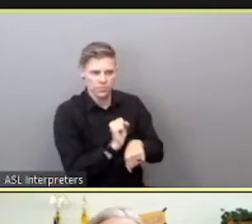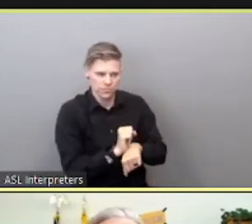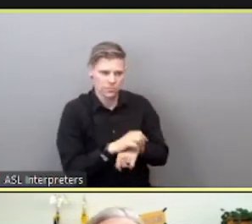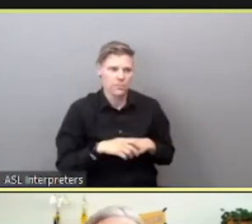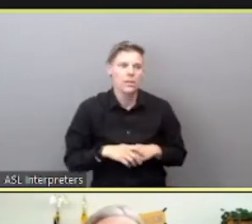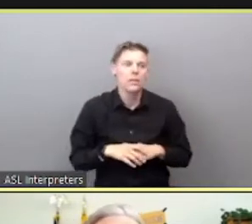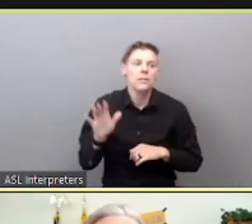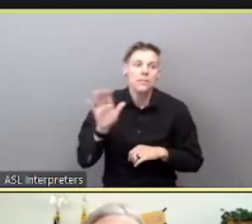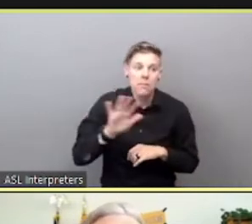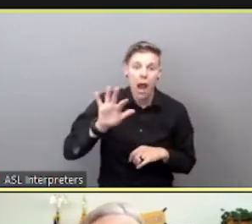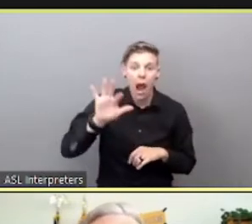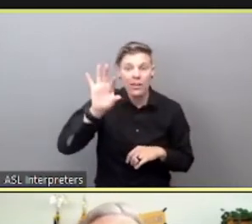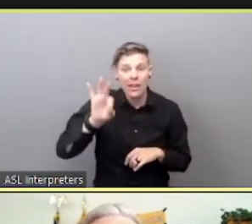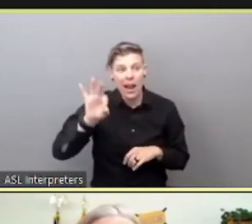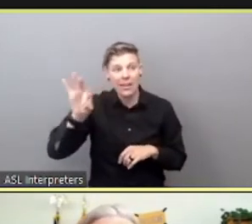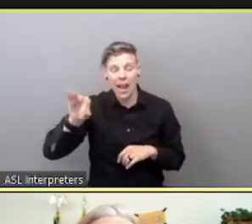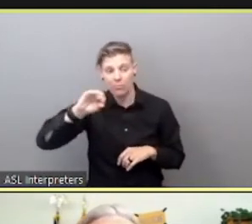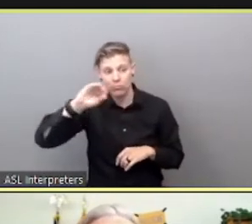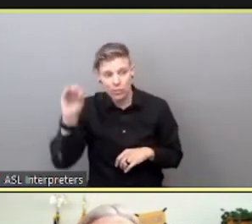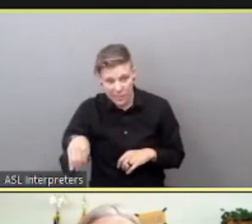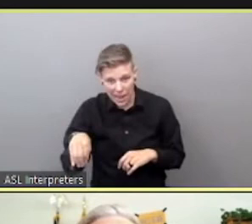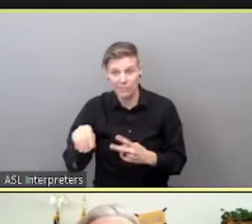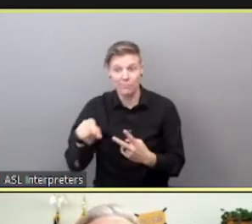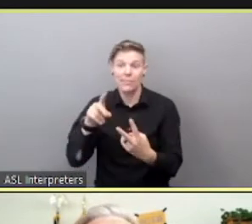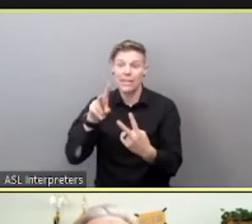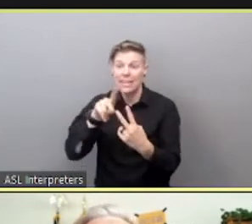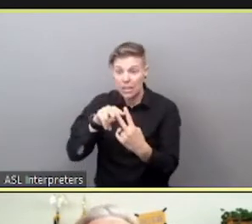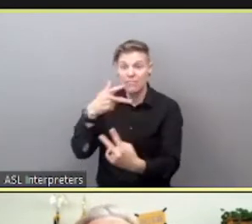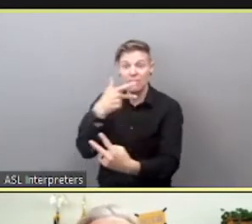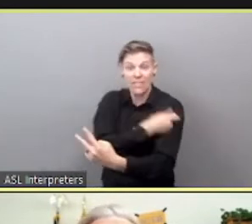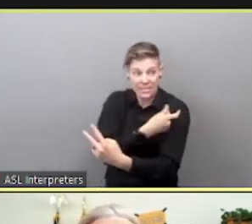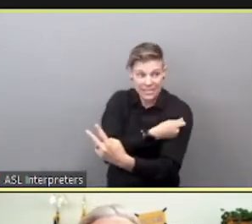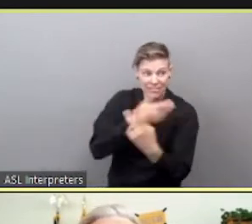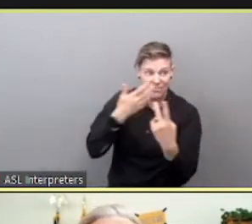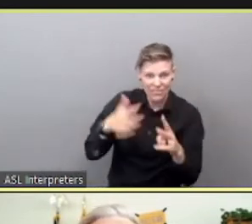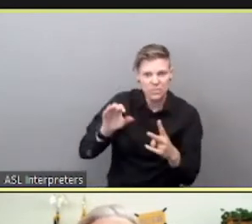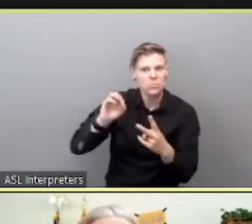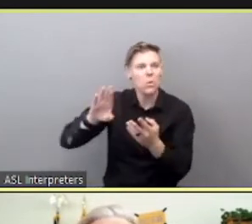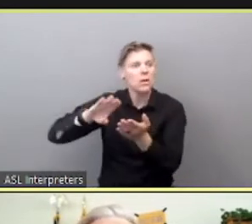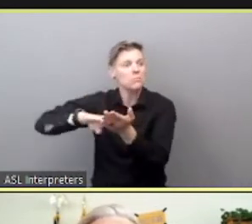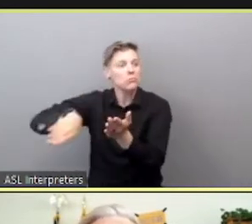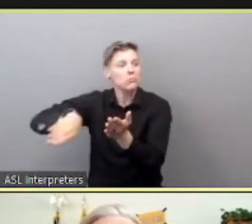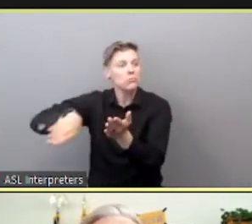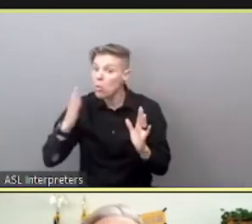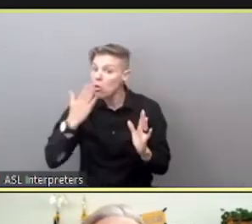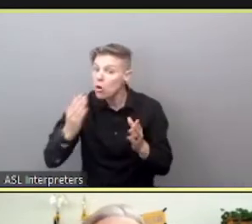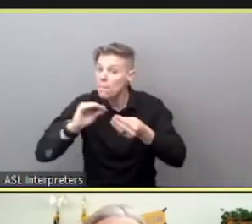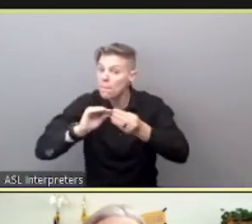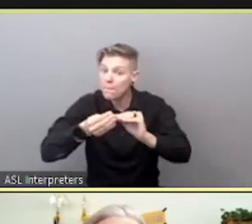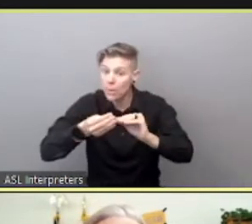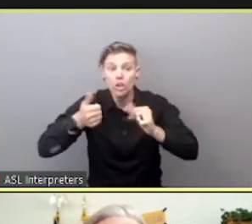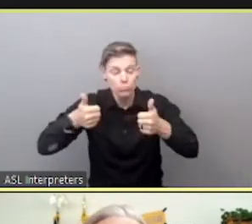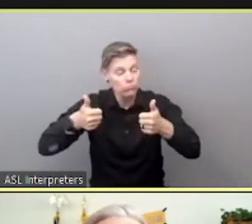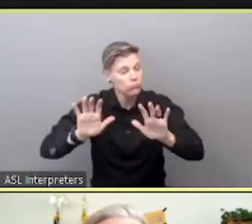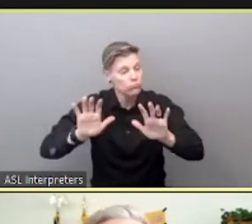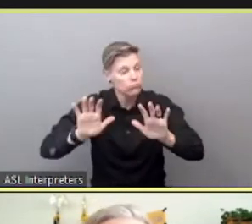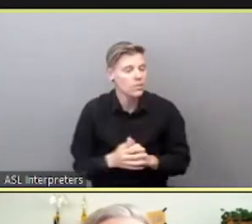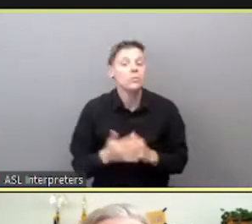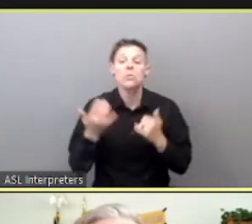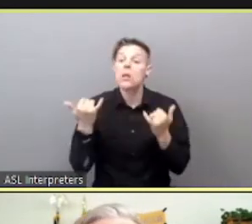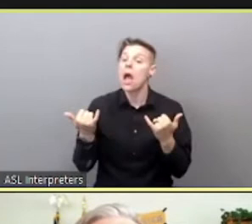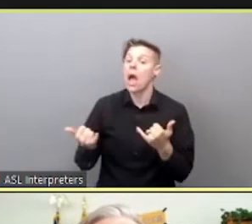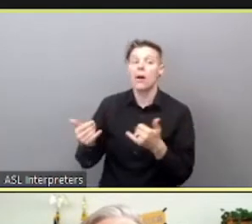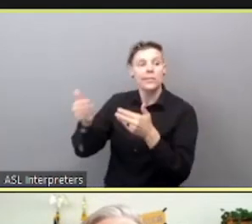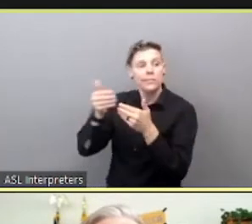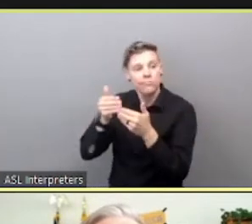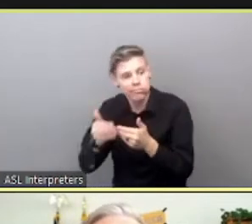either vaccinated or with an exemption is pretty good. And now, after this grace period, letting people adapt to and set up their reporting